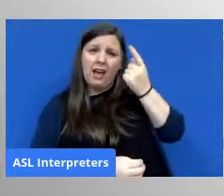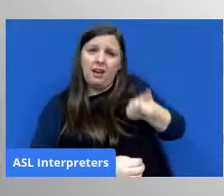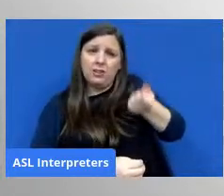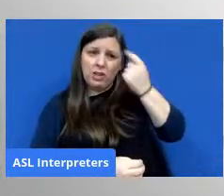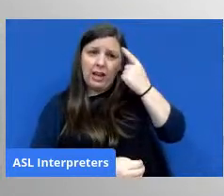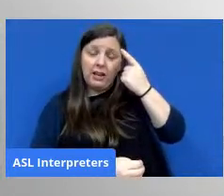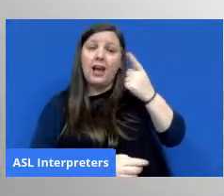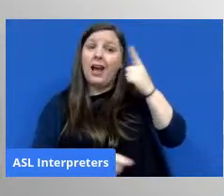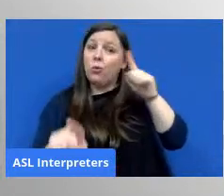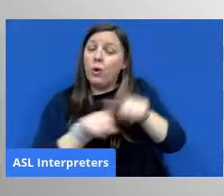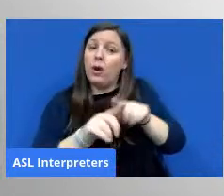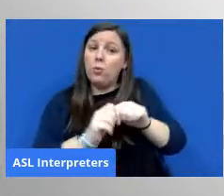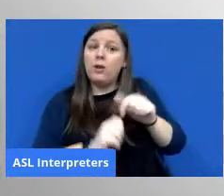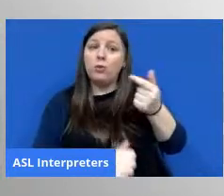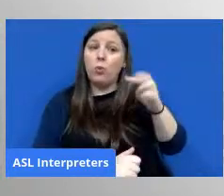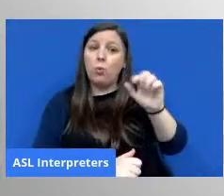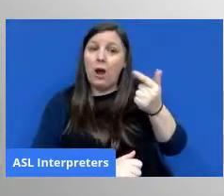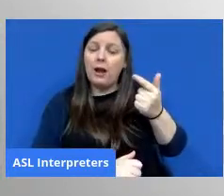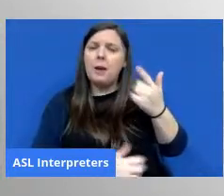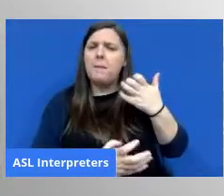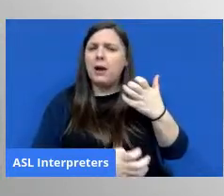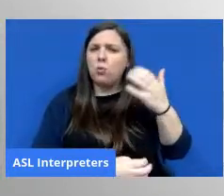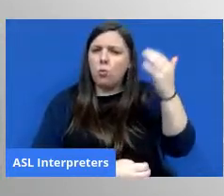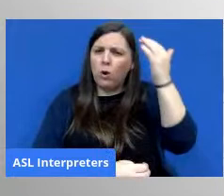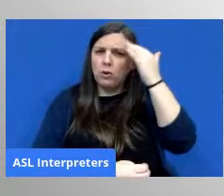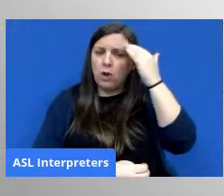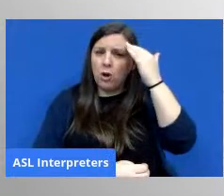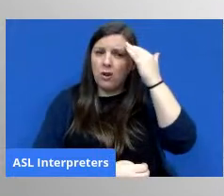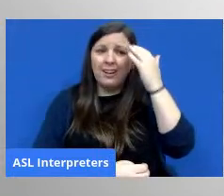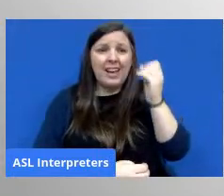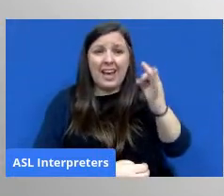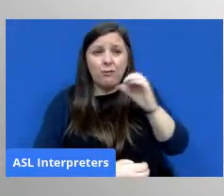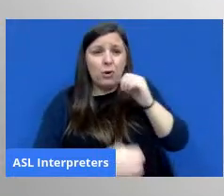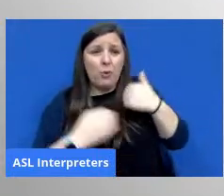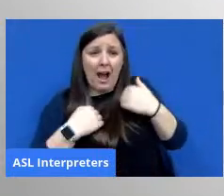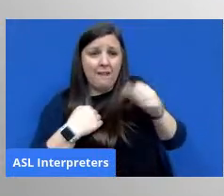understand and agree with Greg, but I just want to know, we don't have an alternative,